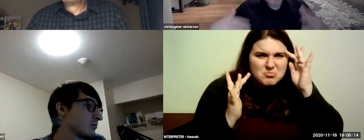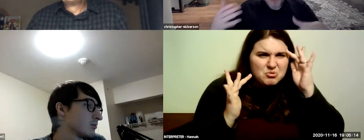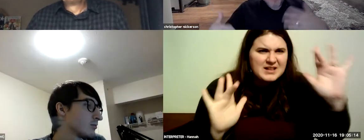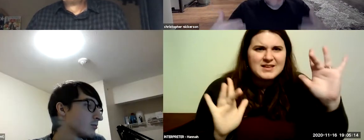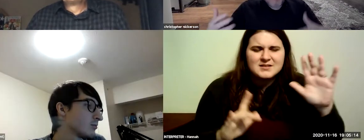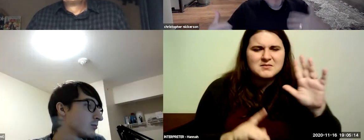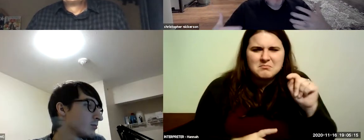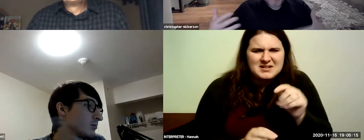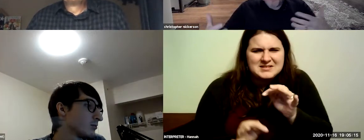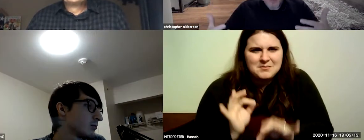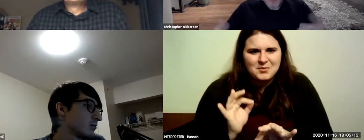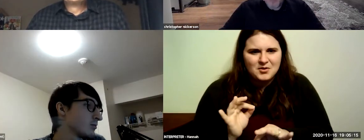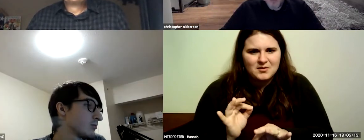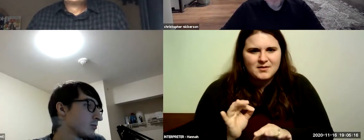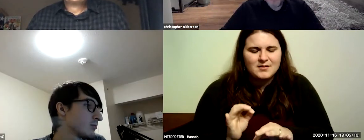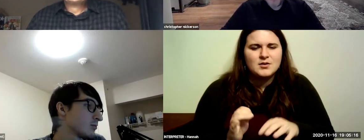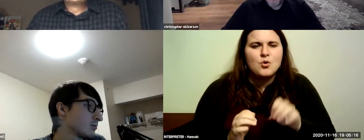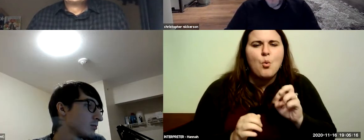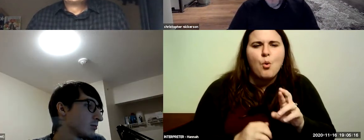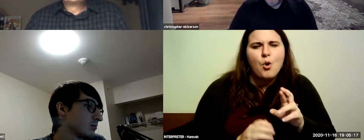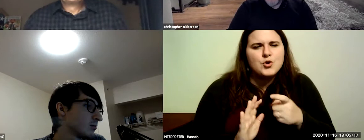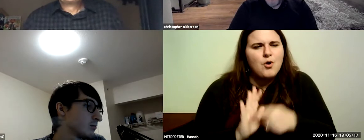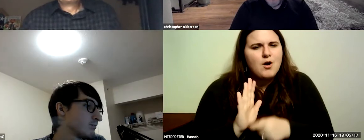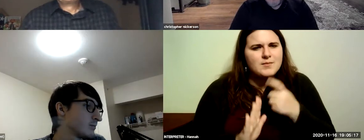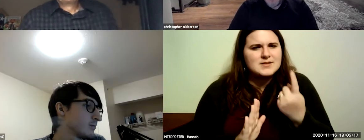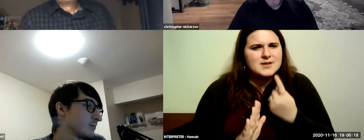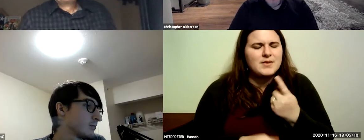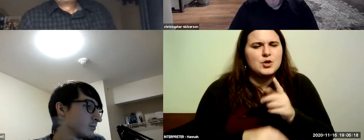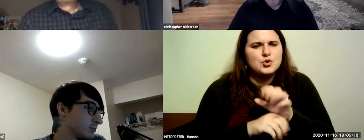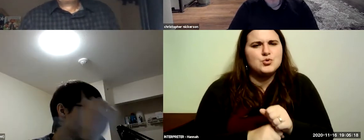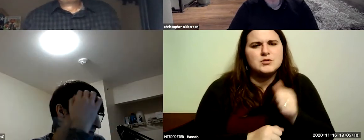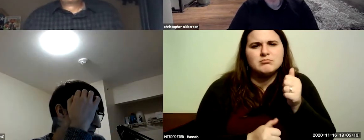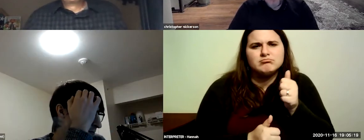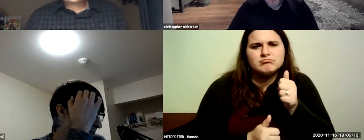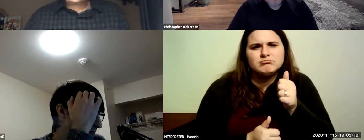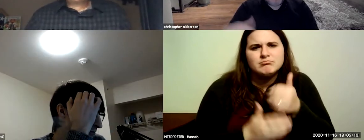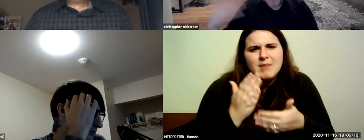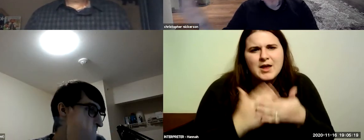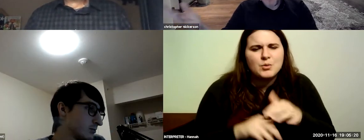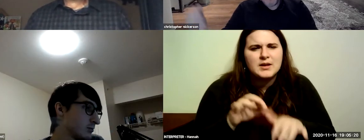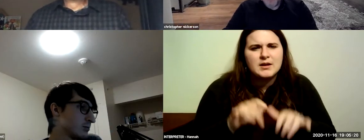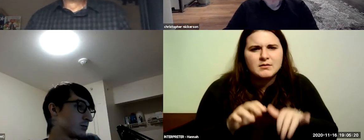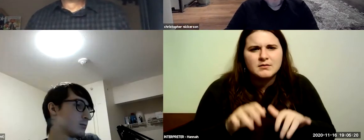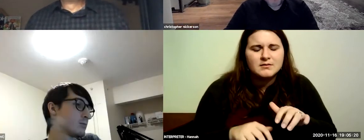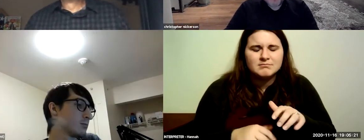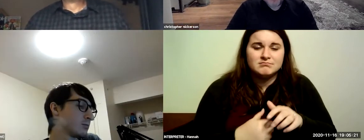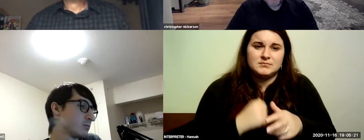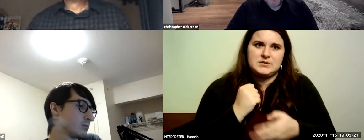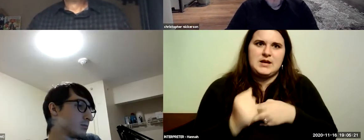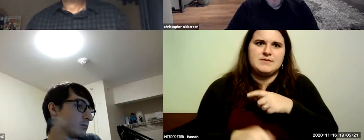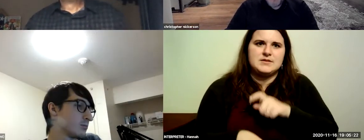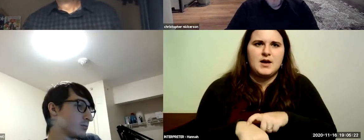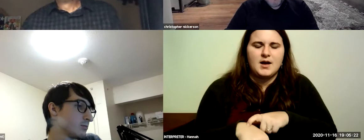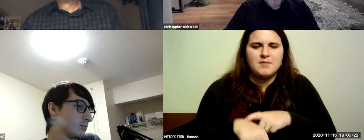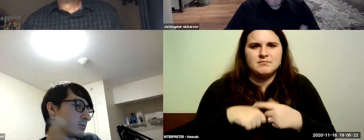automated something that you've kind of like gotten used to doing manually. I think that's ultra helpful because it not only saves you time and frustration,